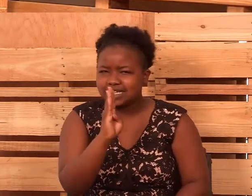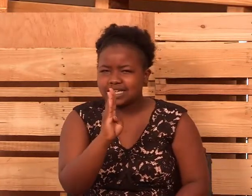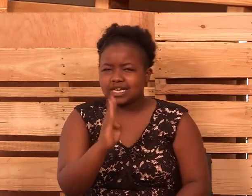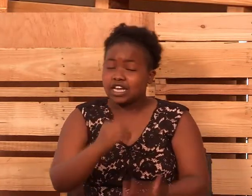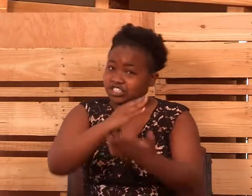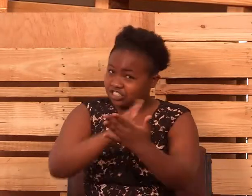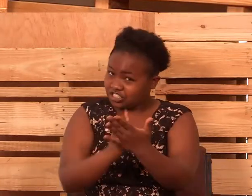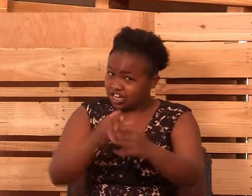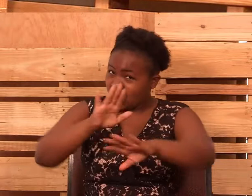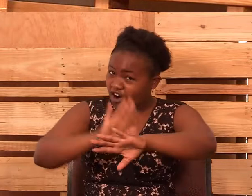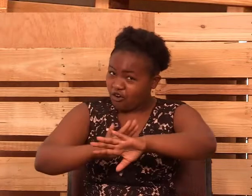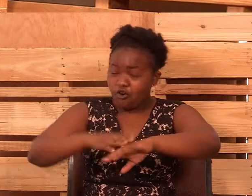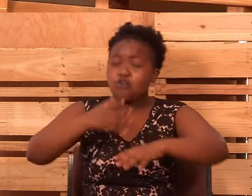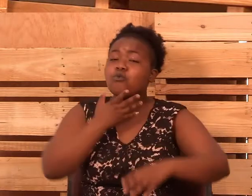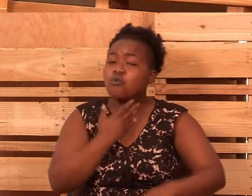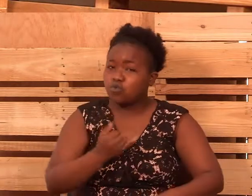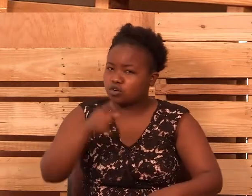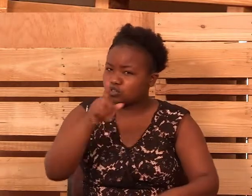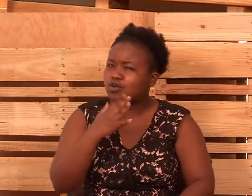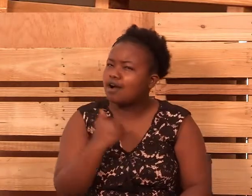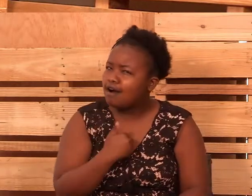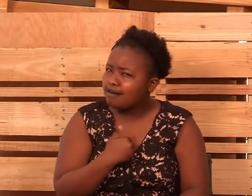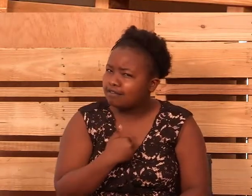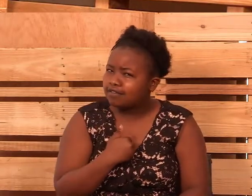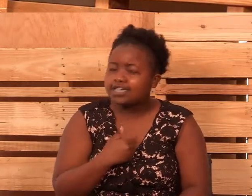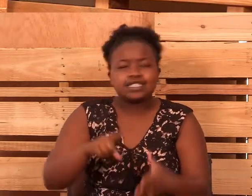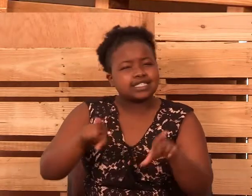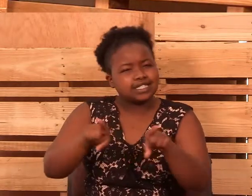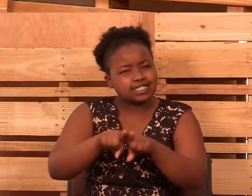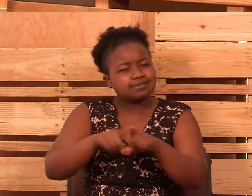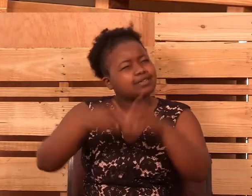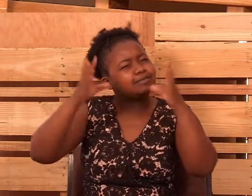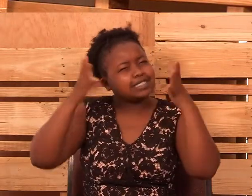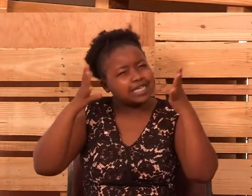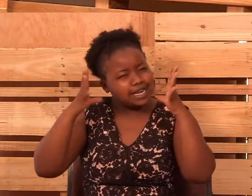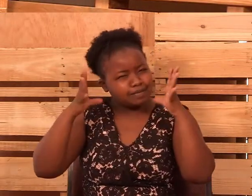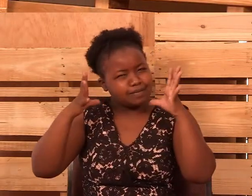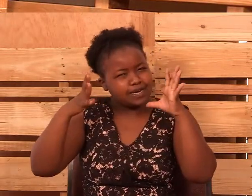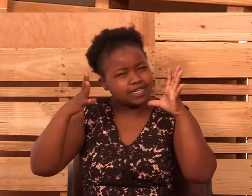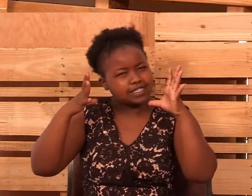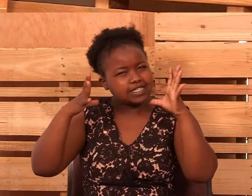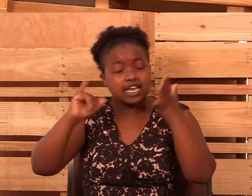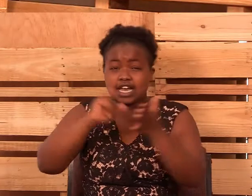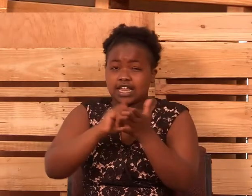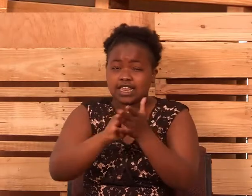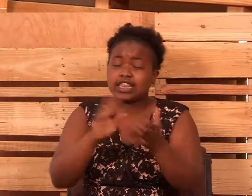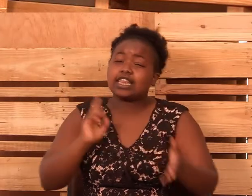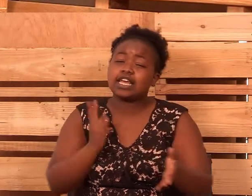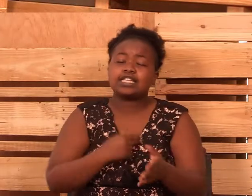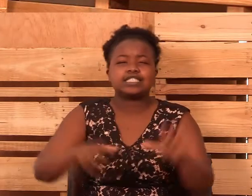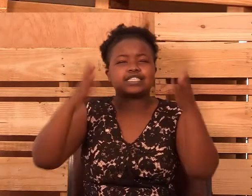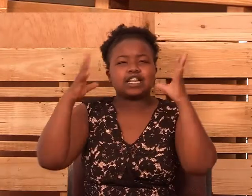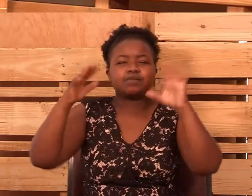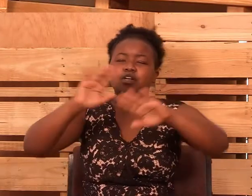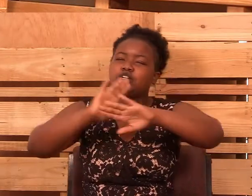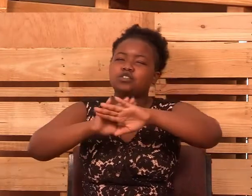Don't insist on having nice things during Christmas. Celebrate, remembering that we are celebrating the birth of